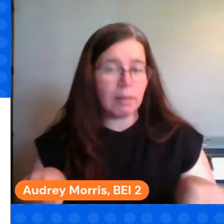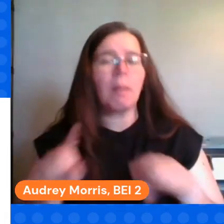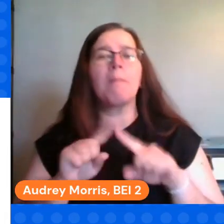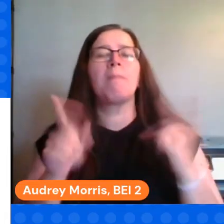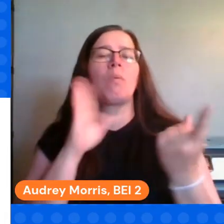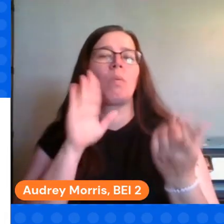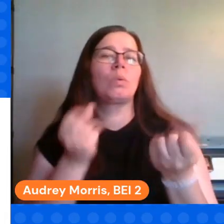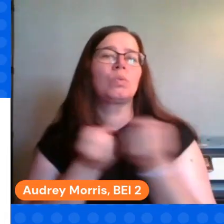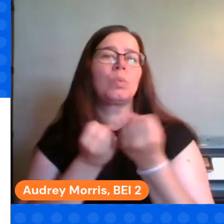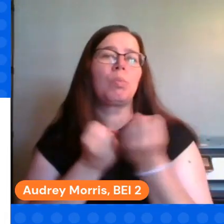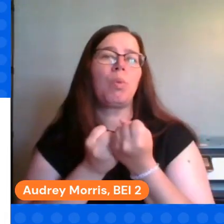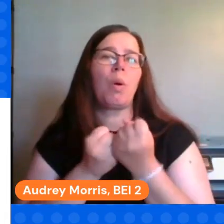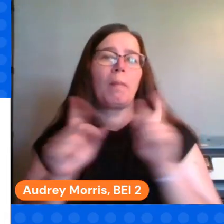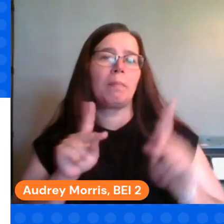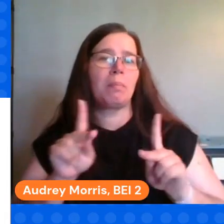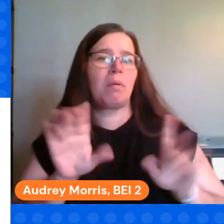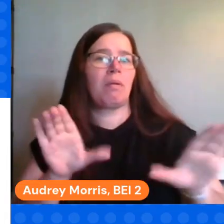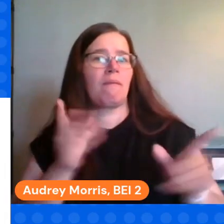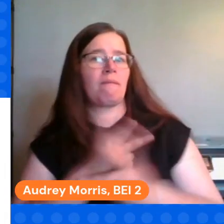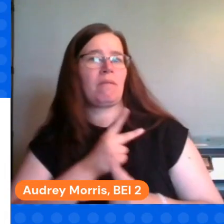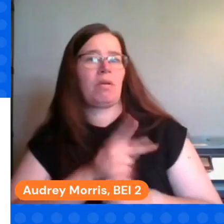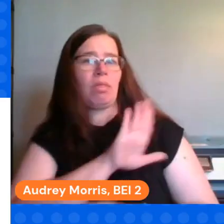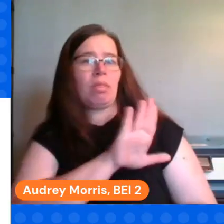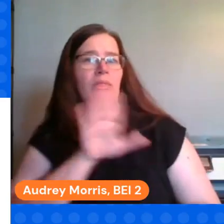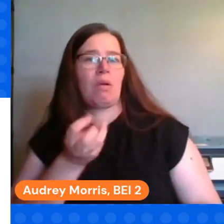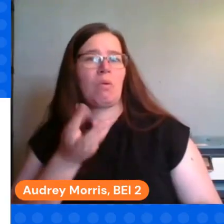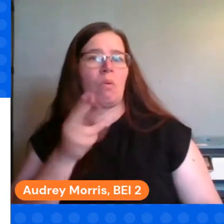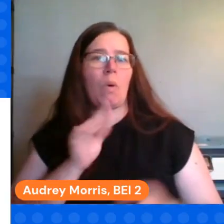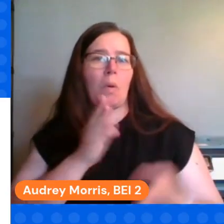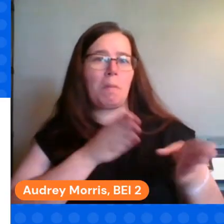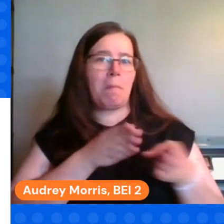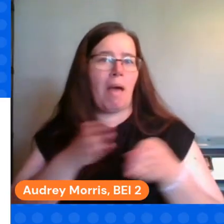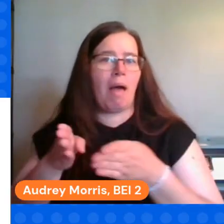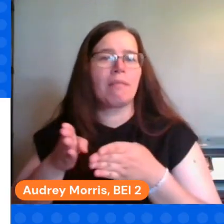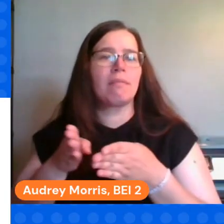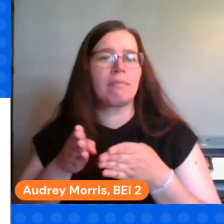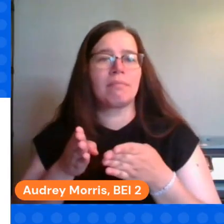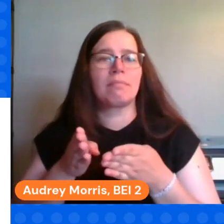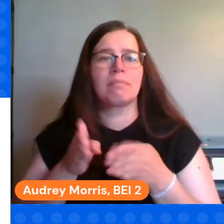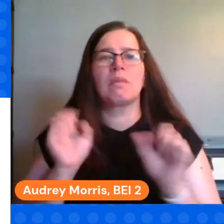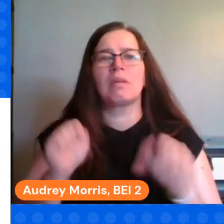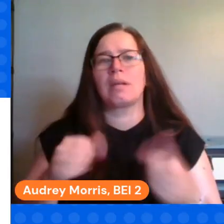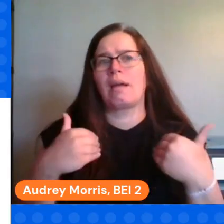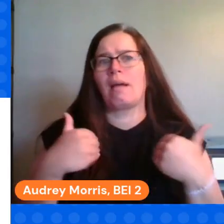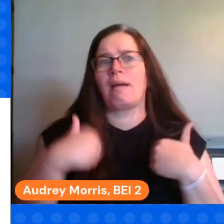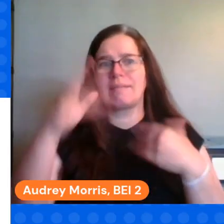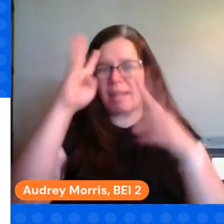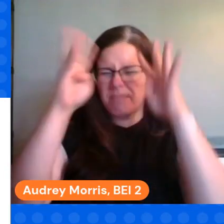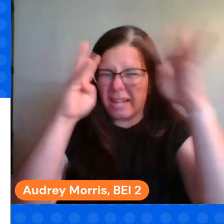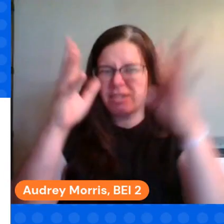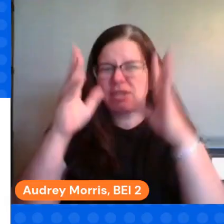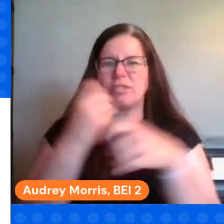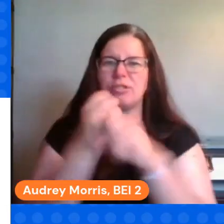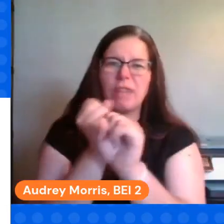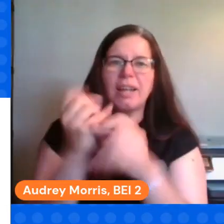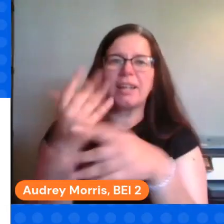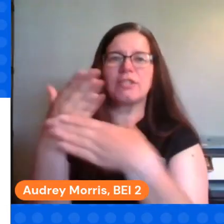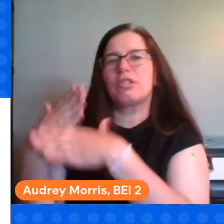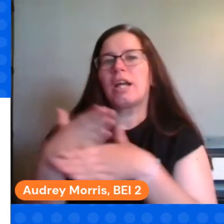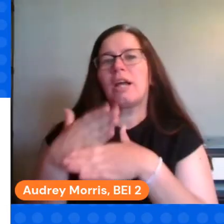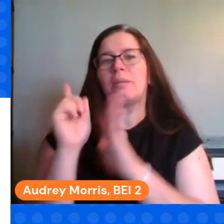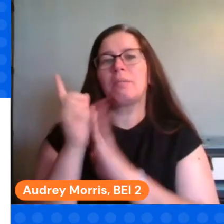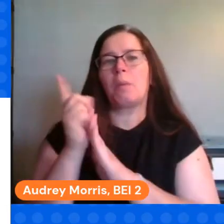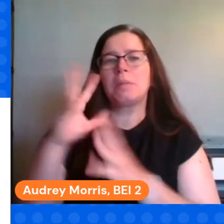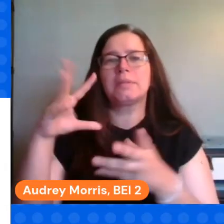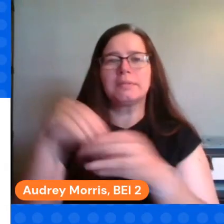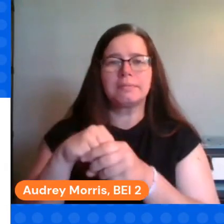to do their own path in the activity. So it's just like you have all the imagine, create, and share moments there with some support also